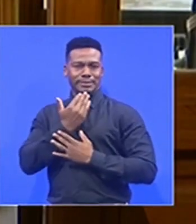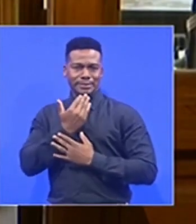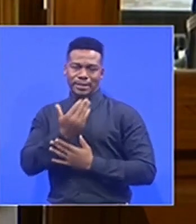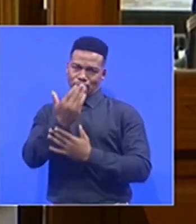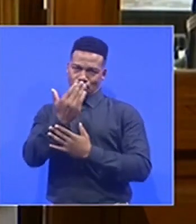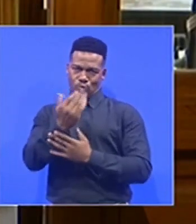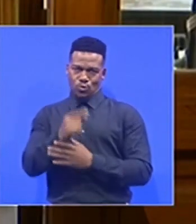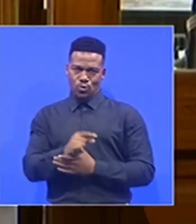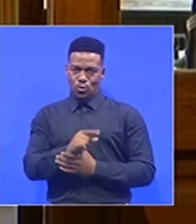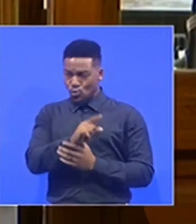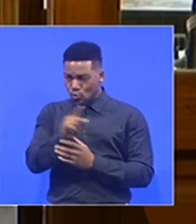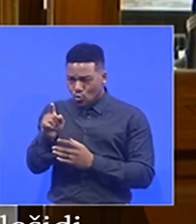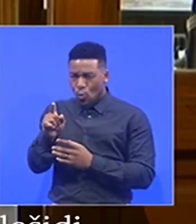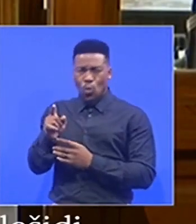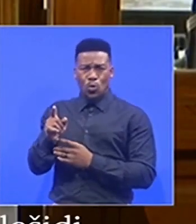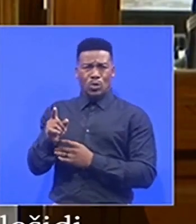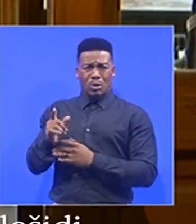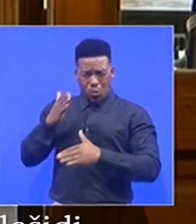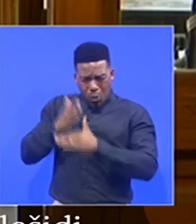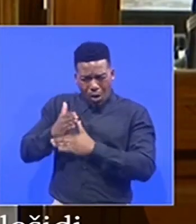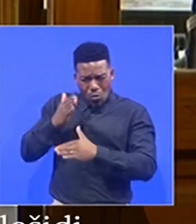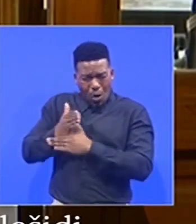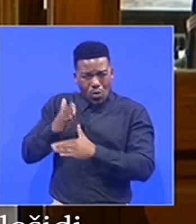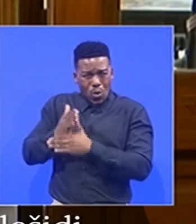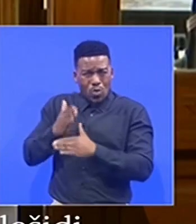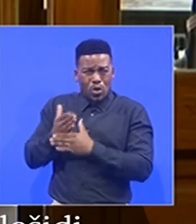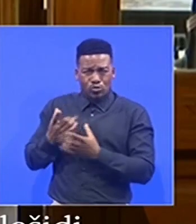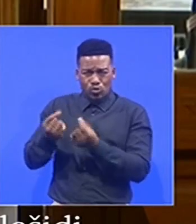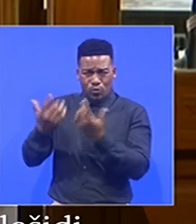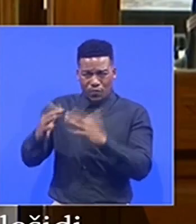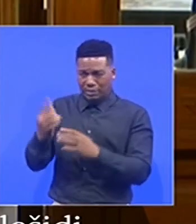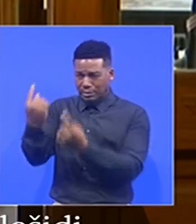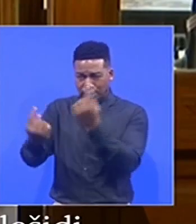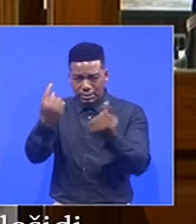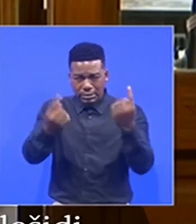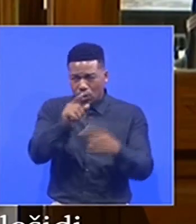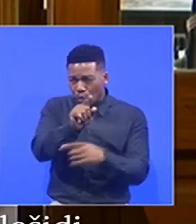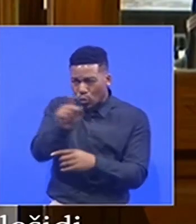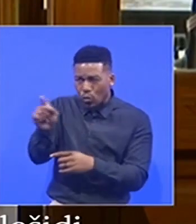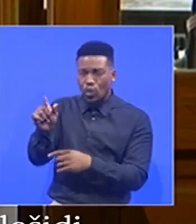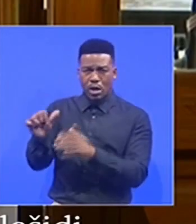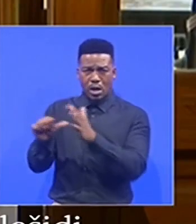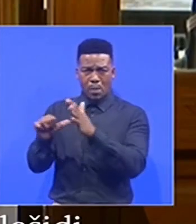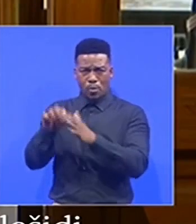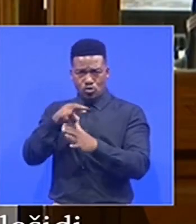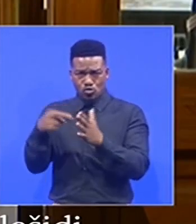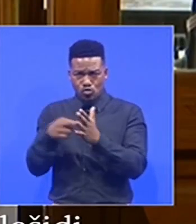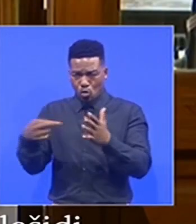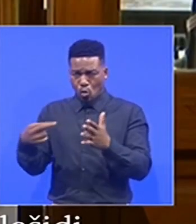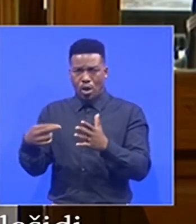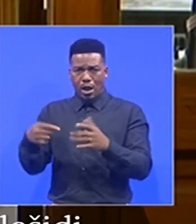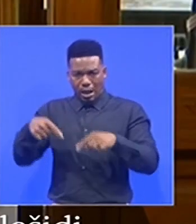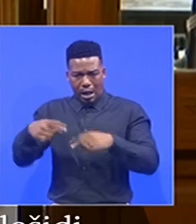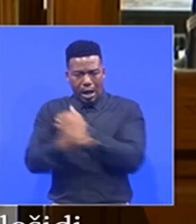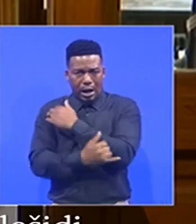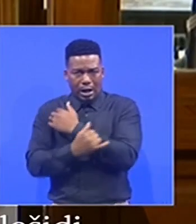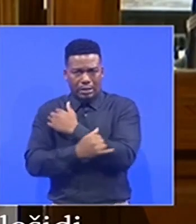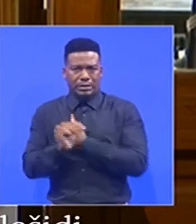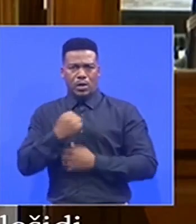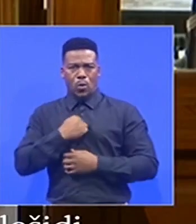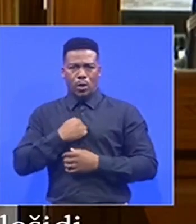for the tireless efforts of the individuals who have played an important role in our country throughout this